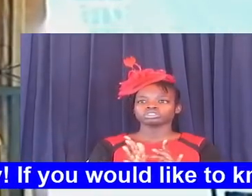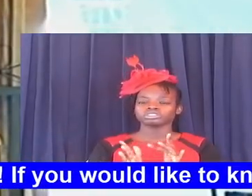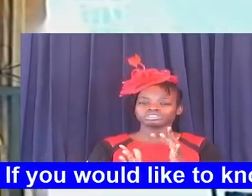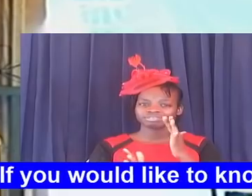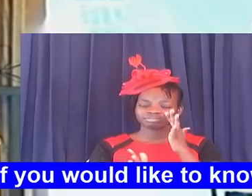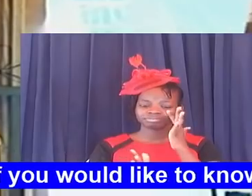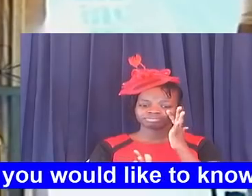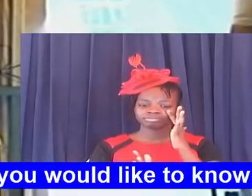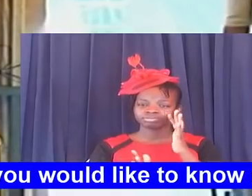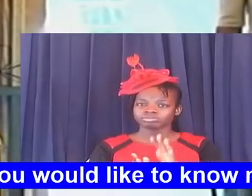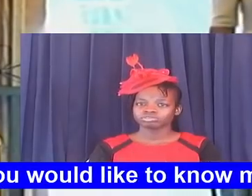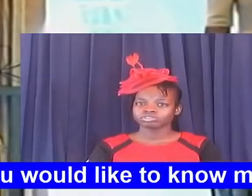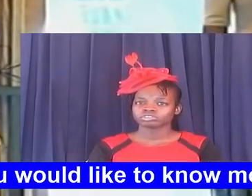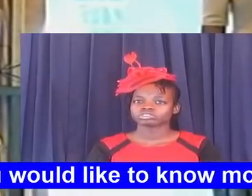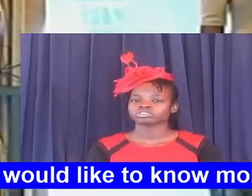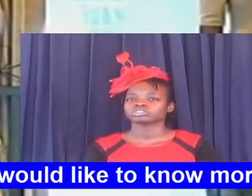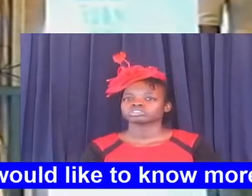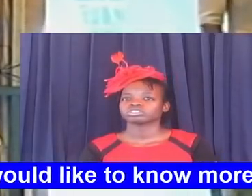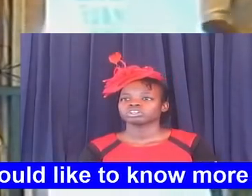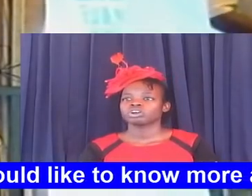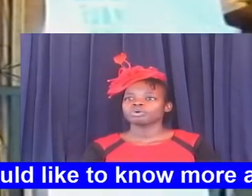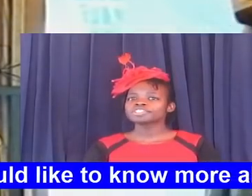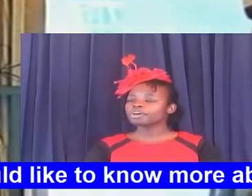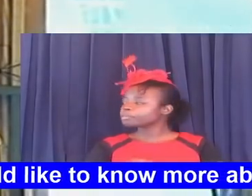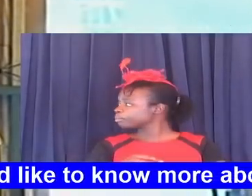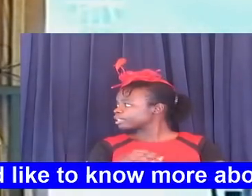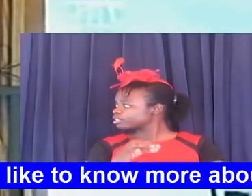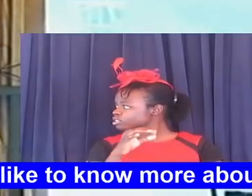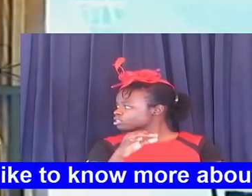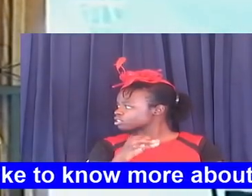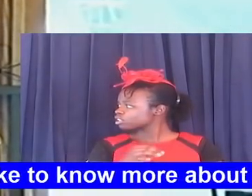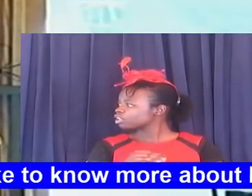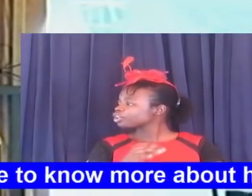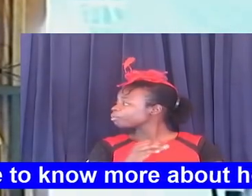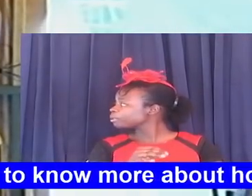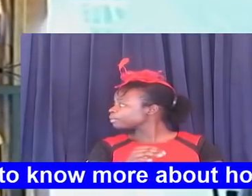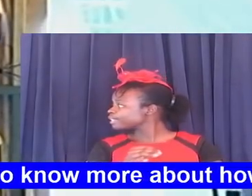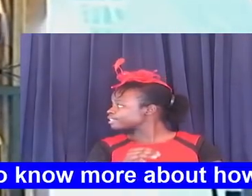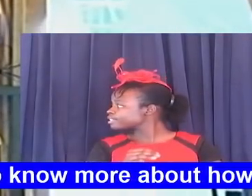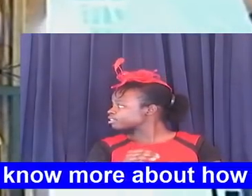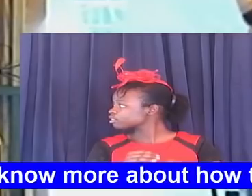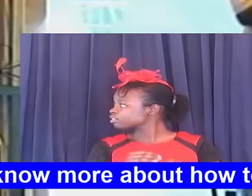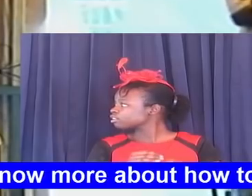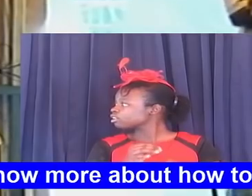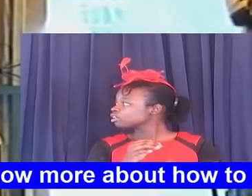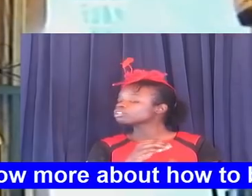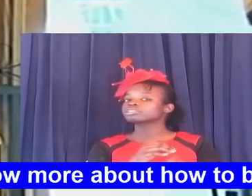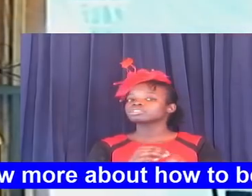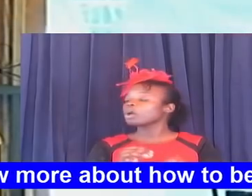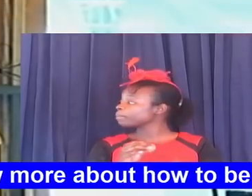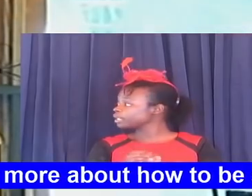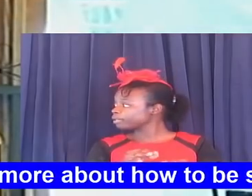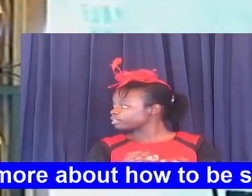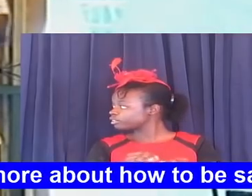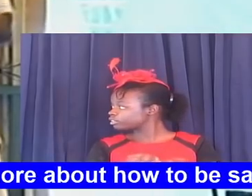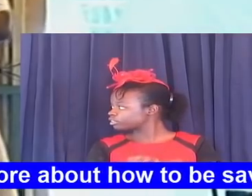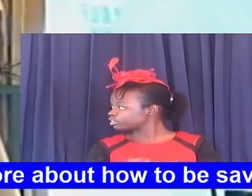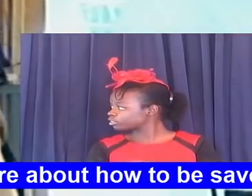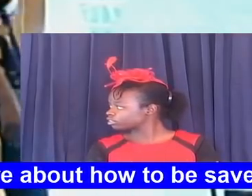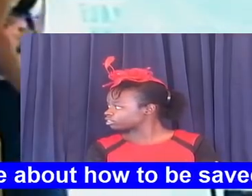If you're going to make a new commitment, if you're willing to make a new commitment, a fresh commitment to the Lord, let me say amen.